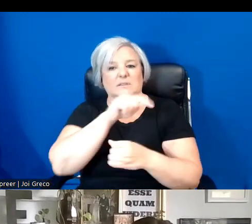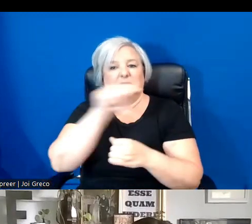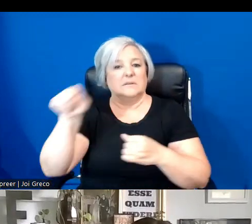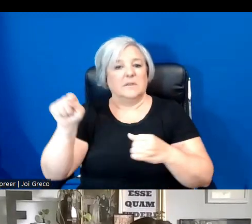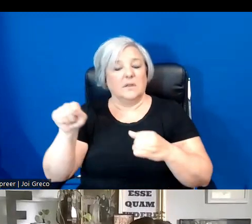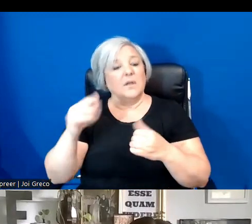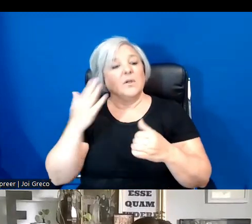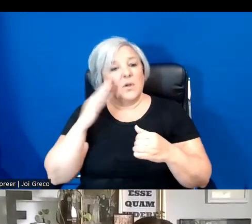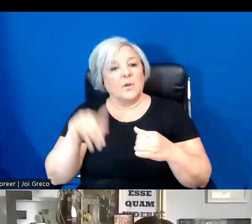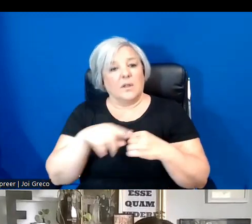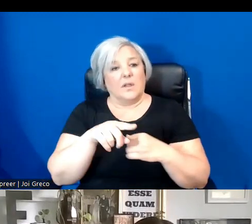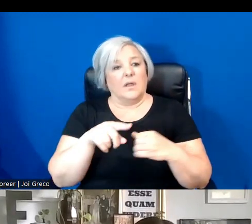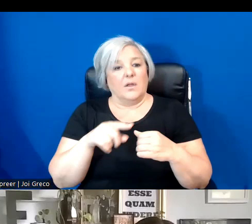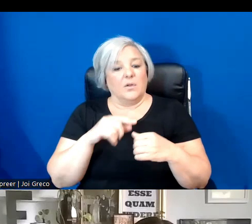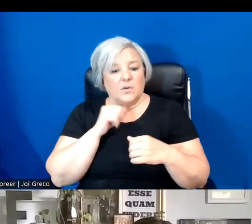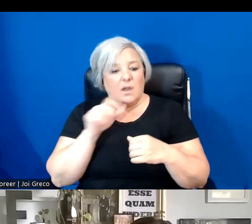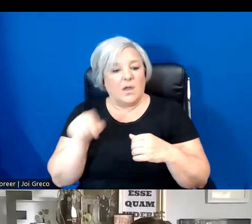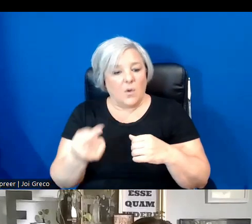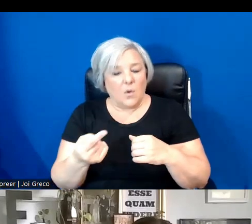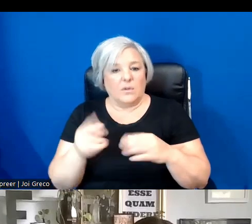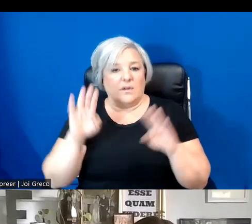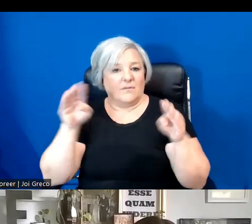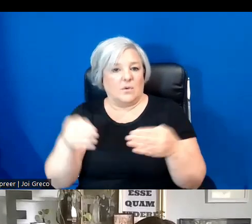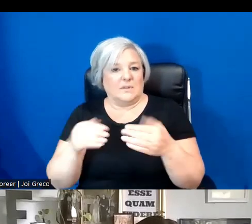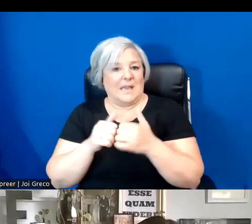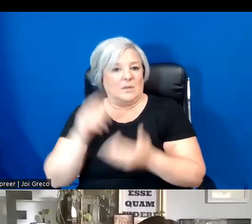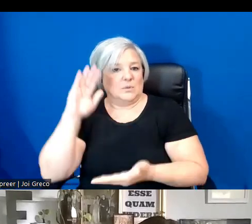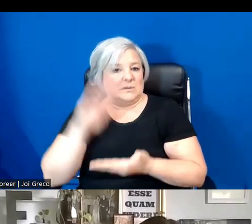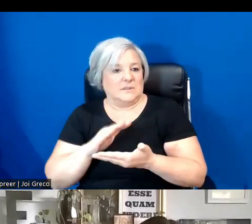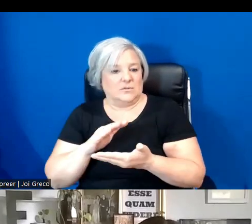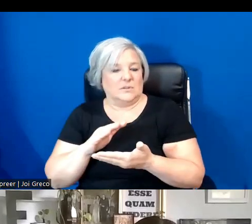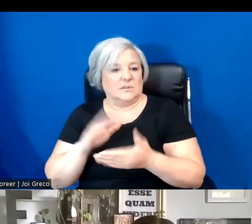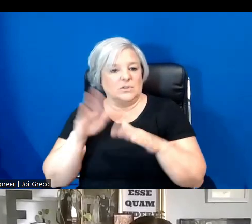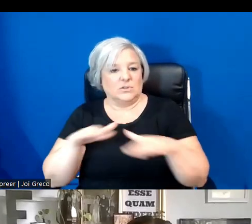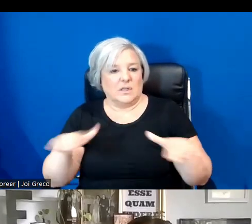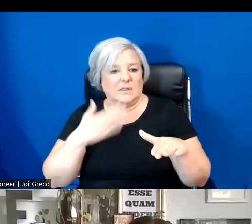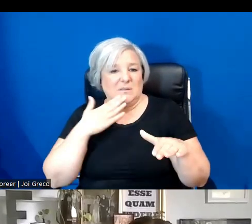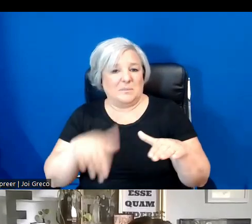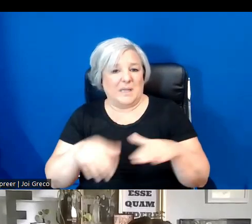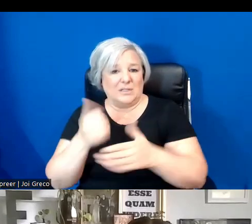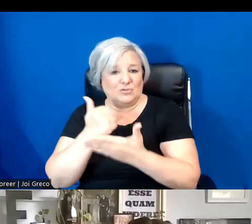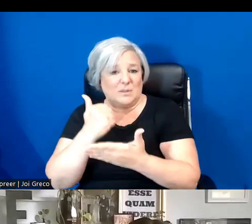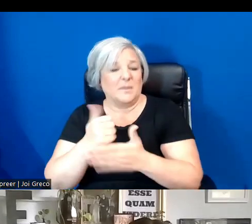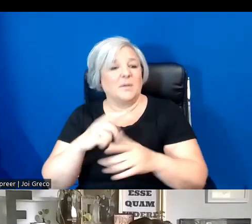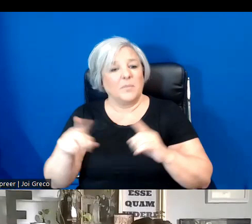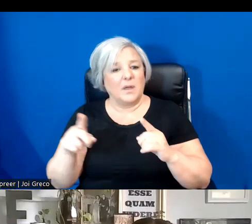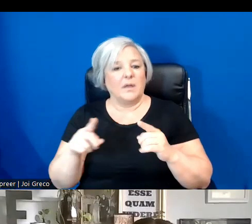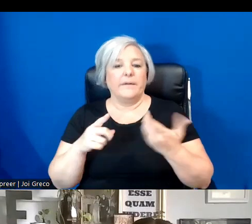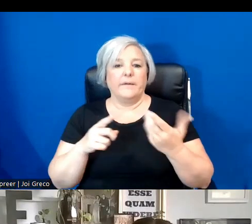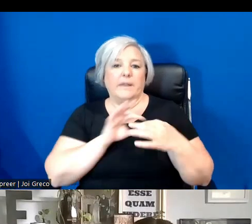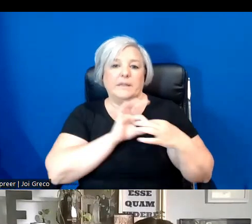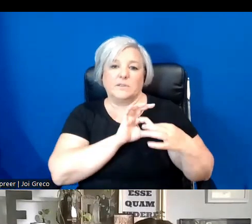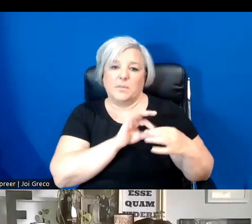by doing so, you're not only focusing on ways to decrease child maltreatment outcomes, but also intimate partner